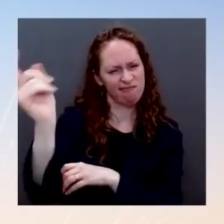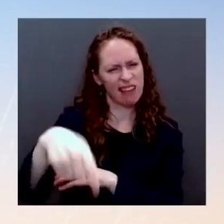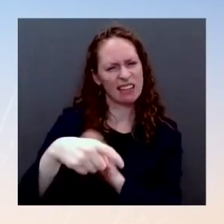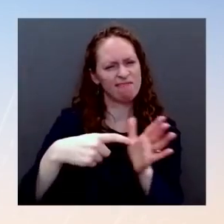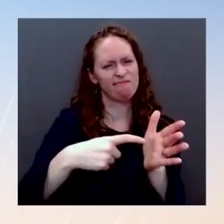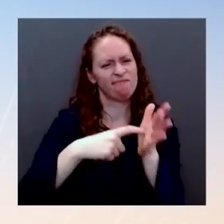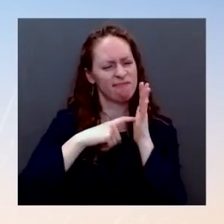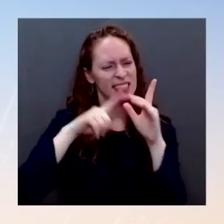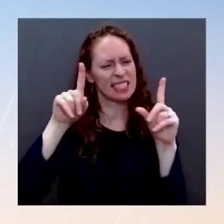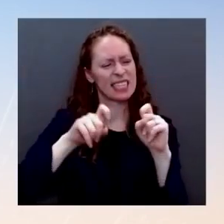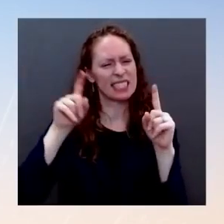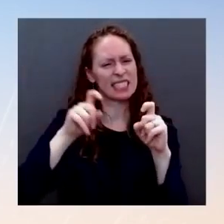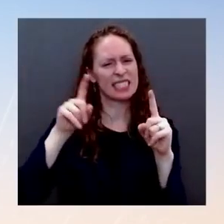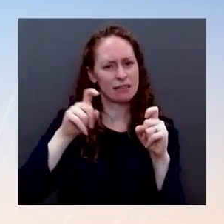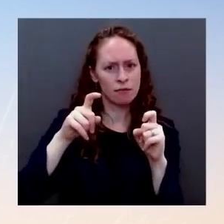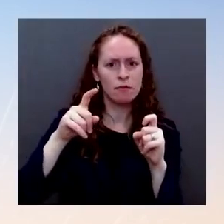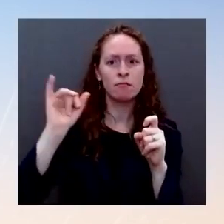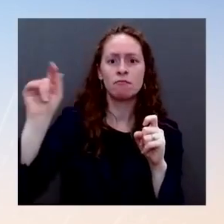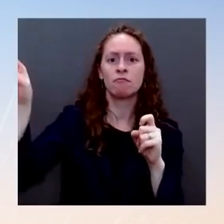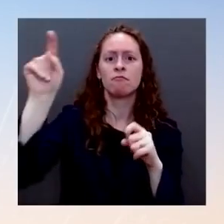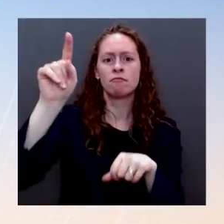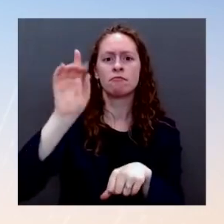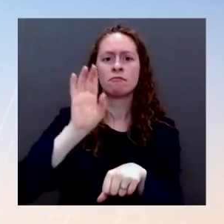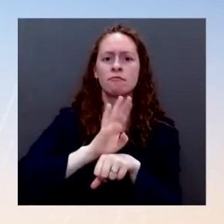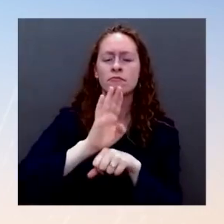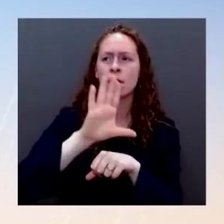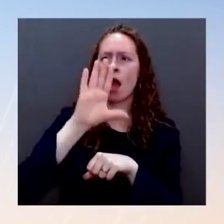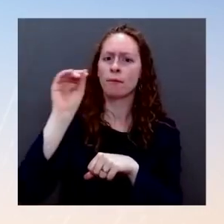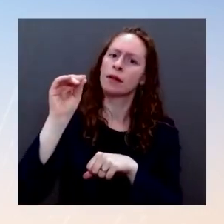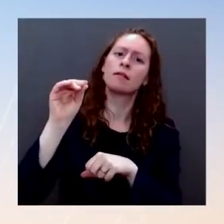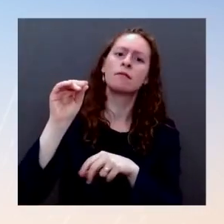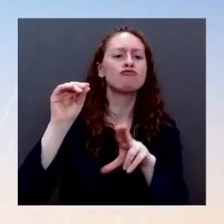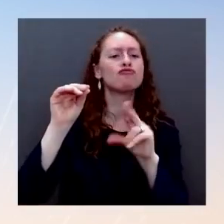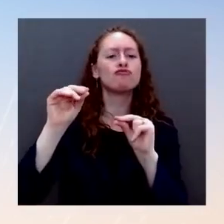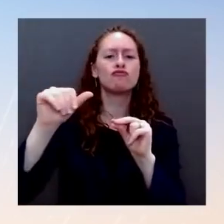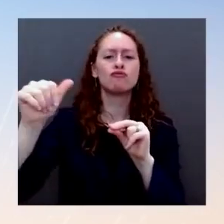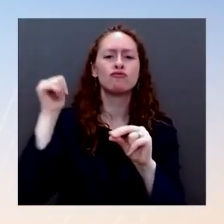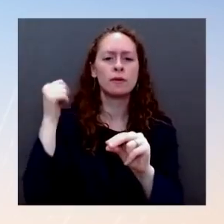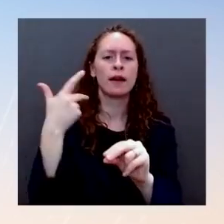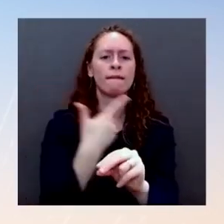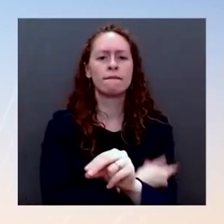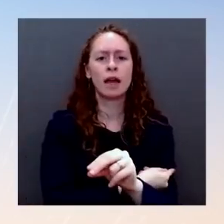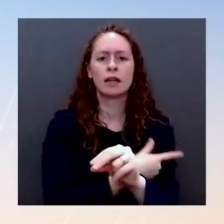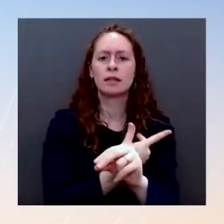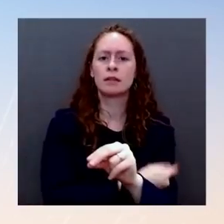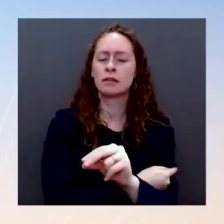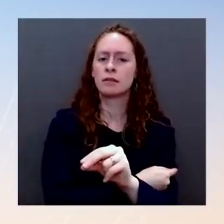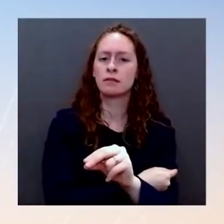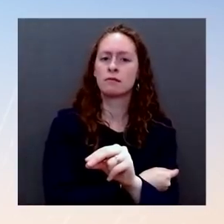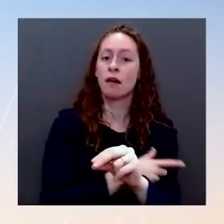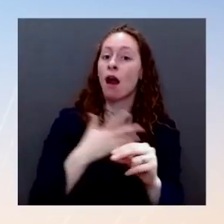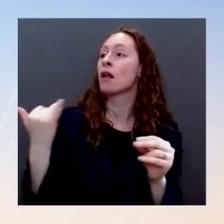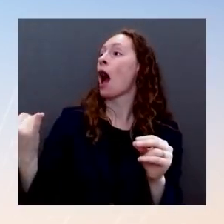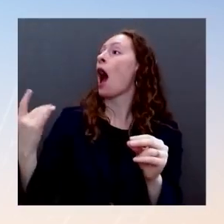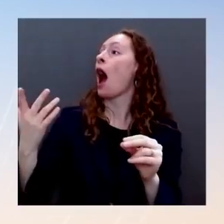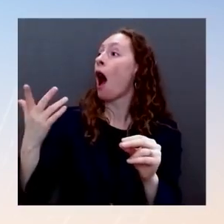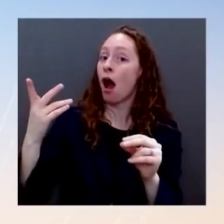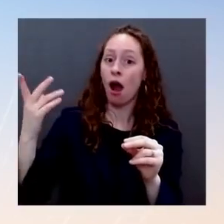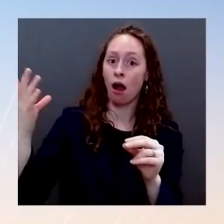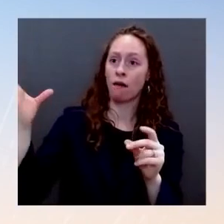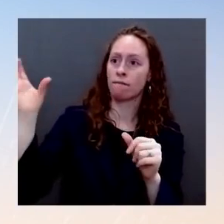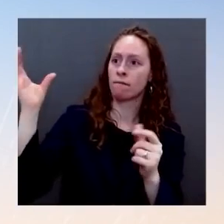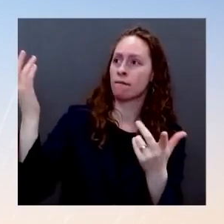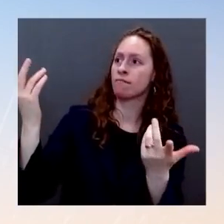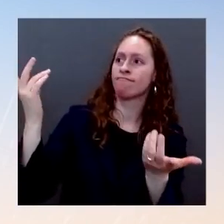we can't comply because we can't find any tests? Well, I would first say that two-thirds of companies, almost two-thirds of